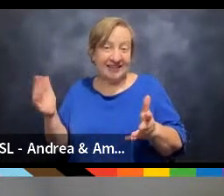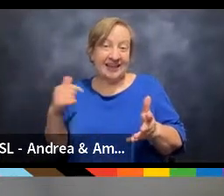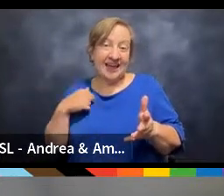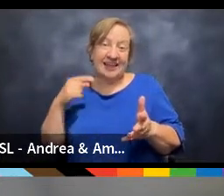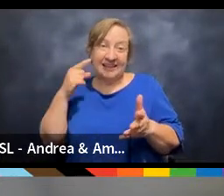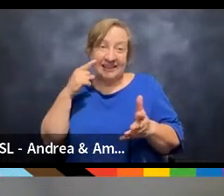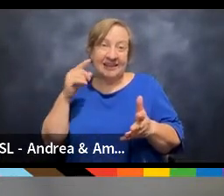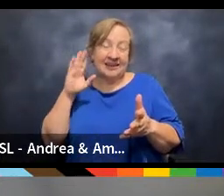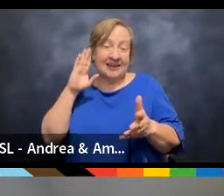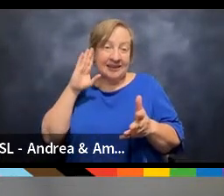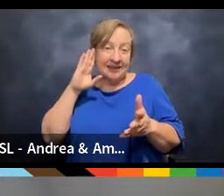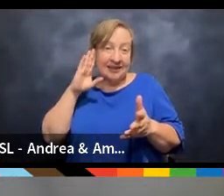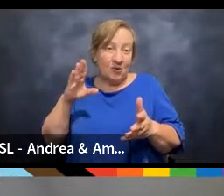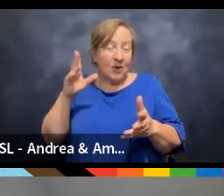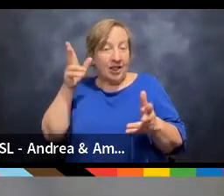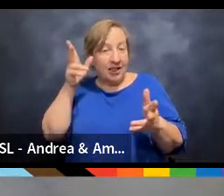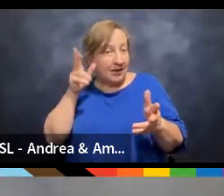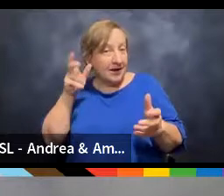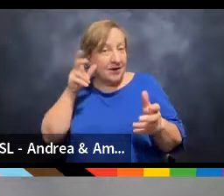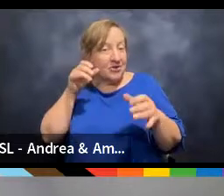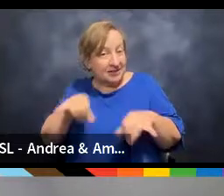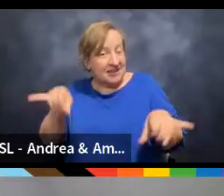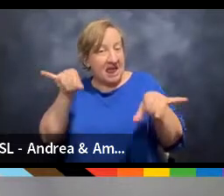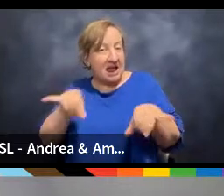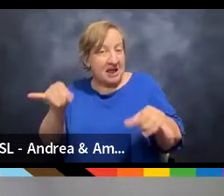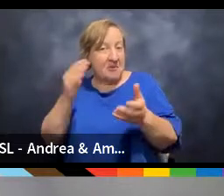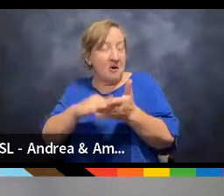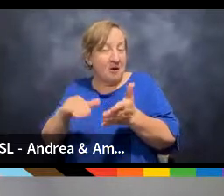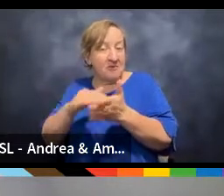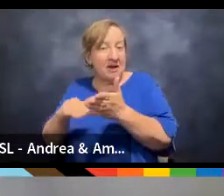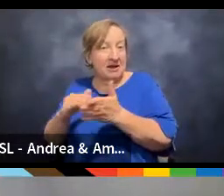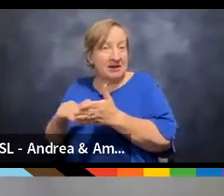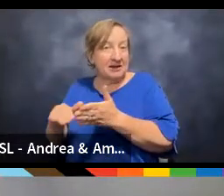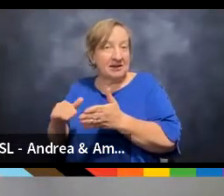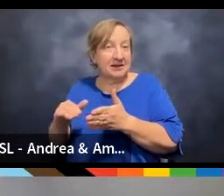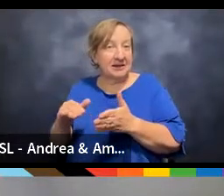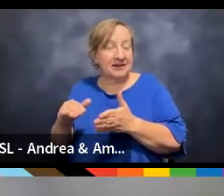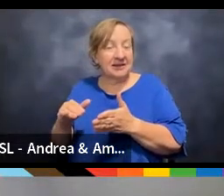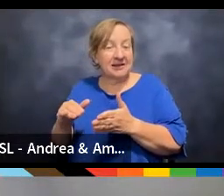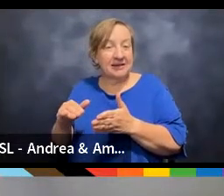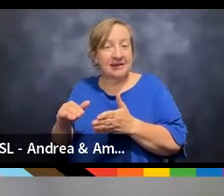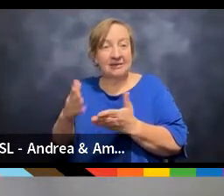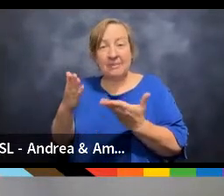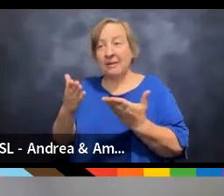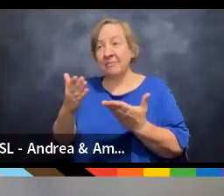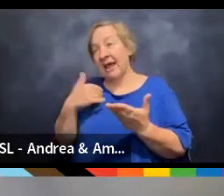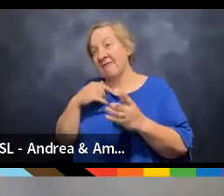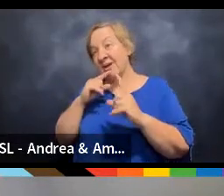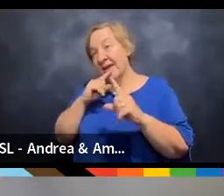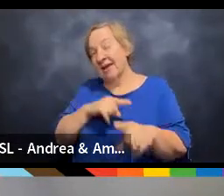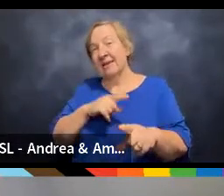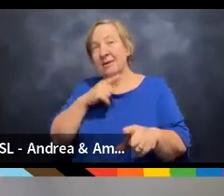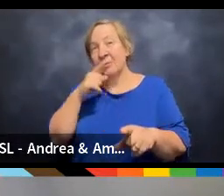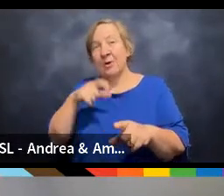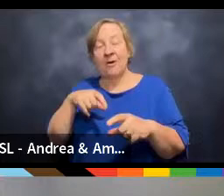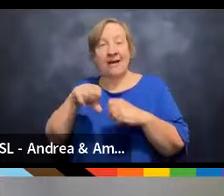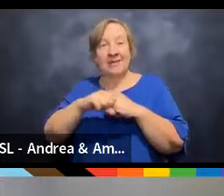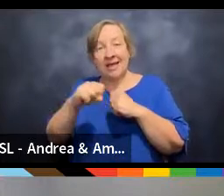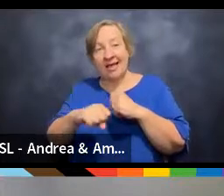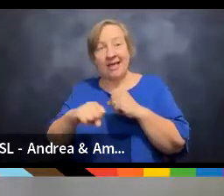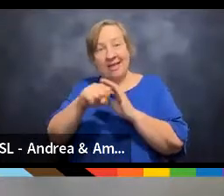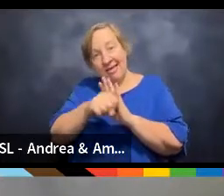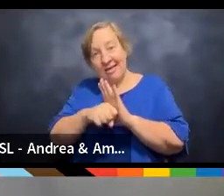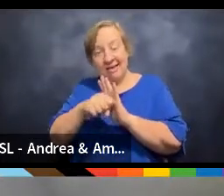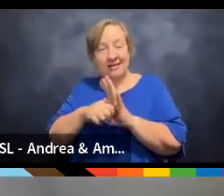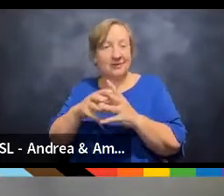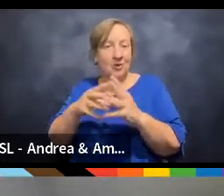will hear the same things maybe over again that somebody didn't have, and they'll have an answer for it. And we don't have to spend, maybe they don't have to spend